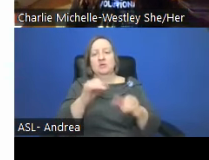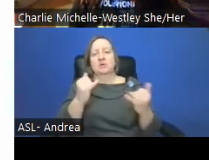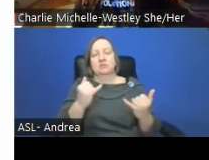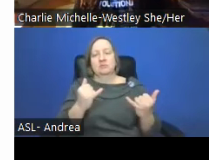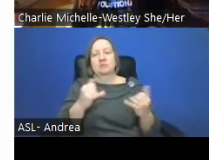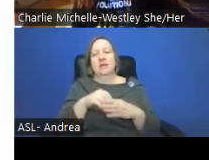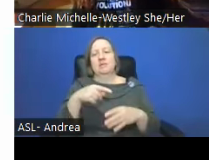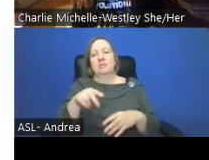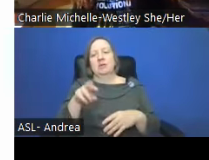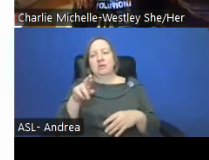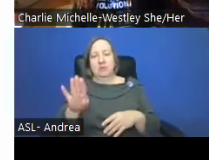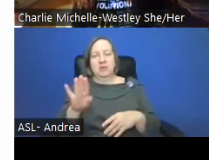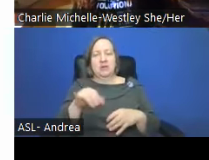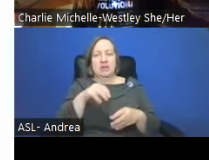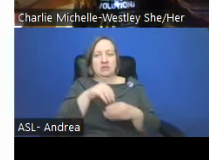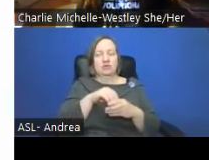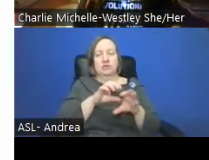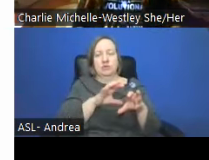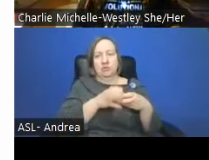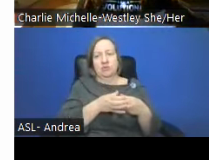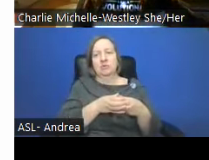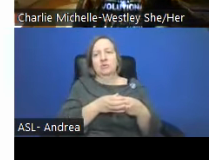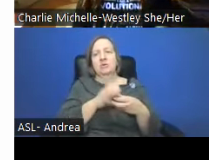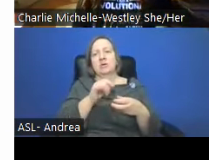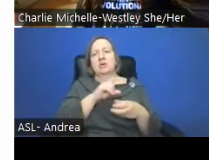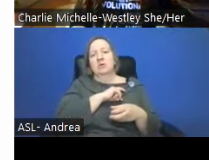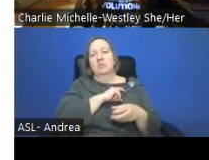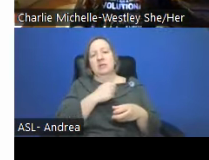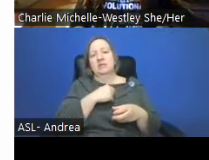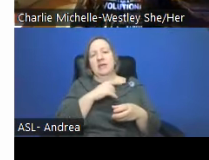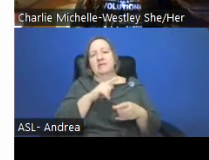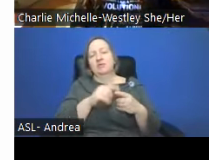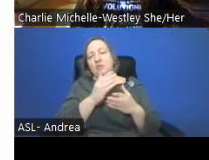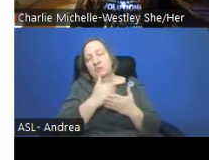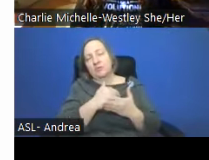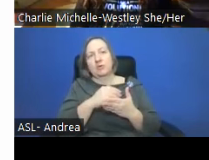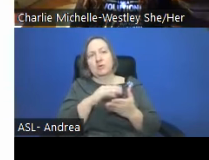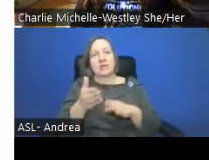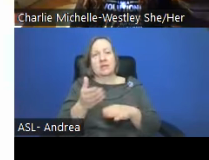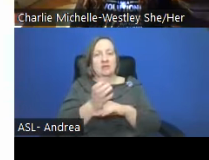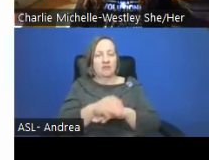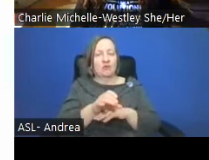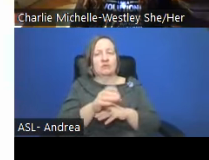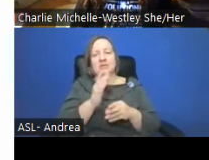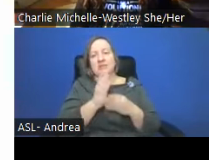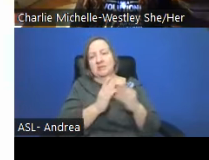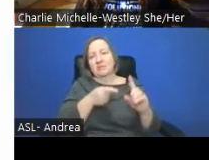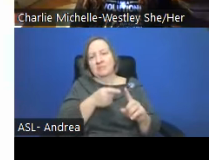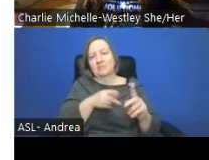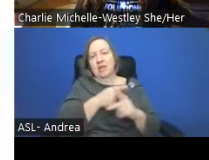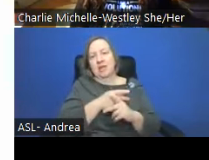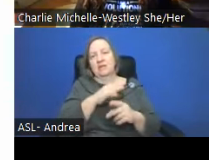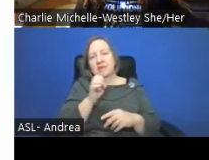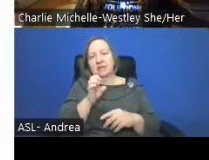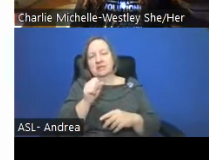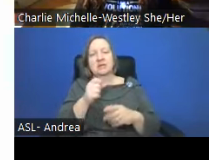board, which is the the internal body that the police have to review deadly force and some other kinds of cases. And we didn't want to lose